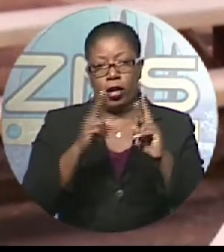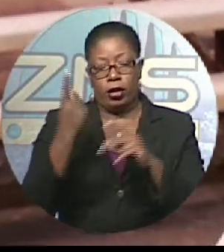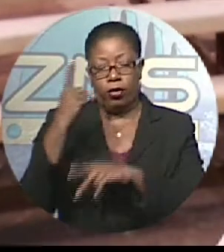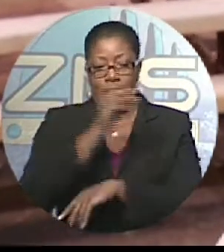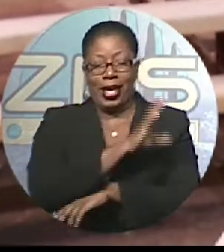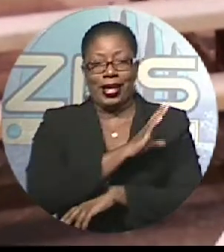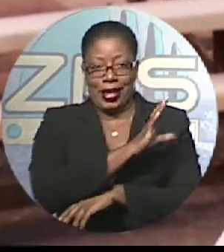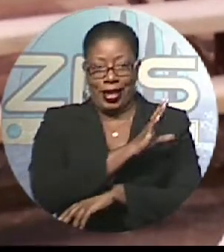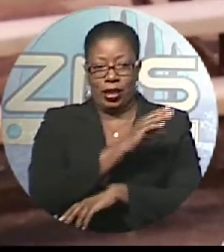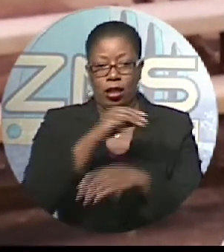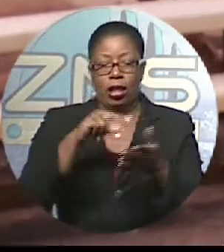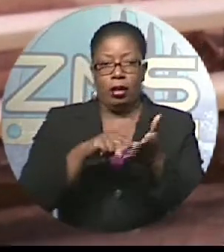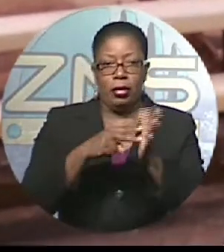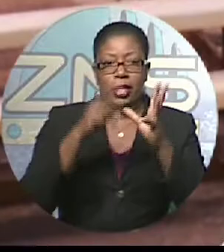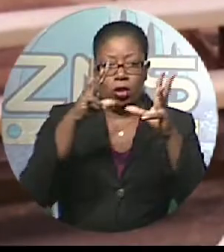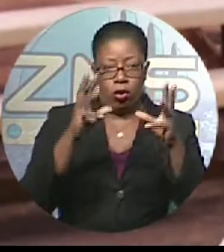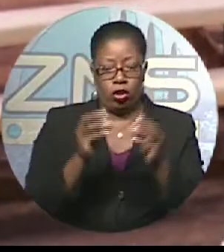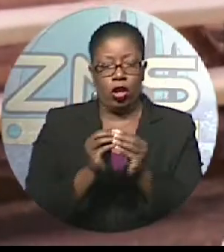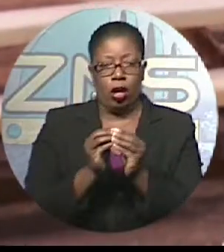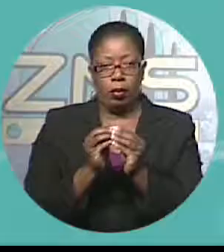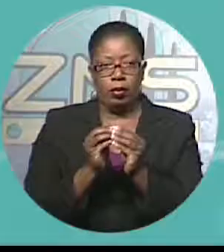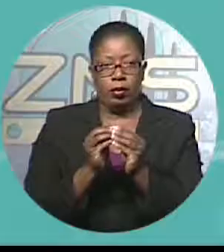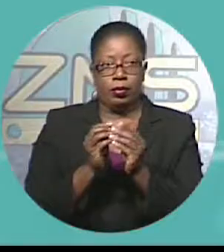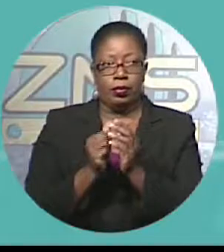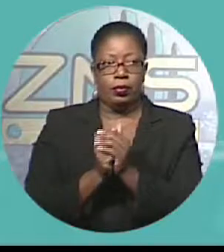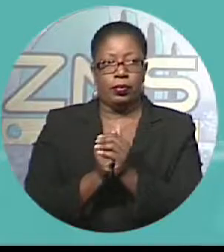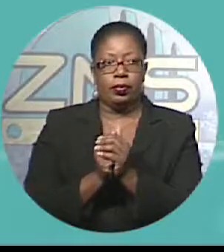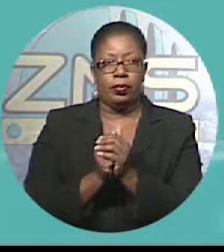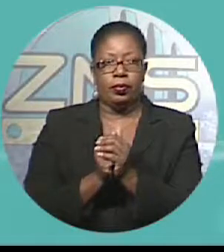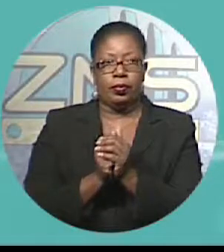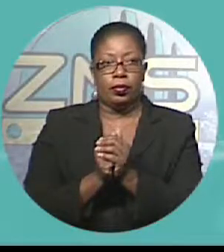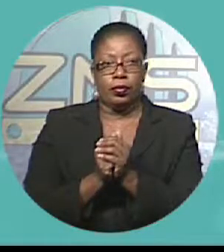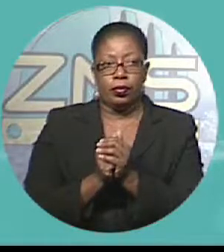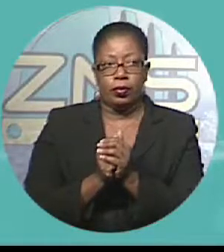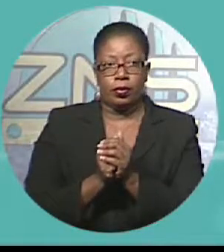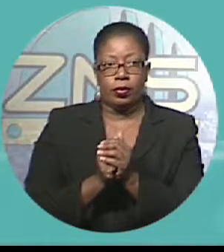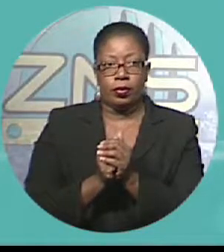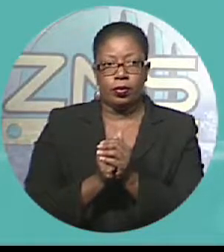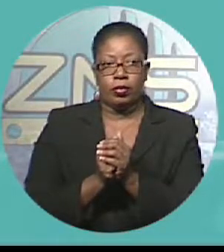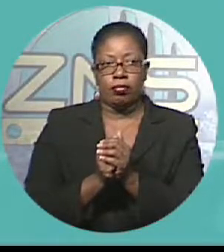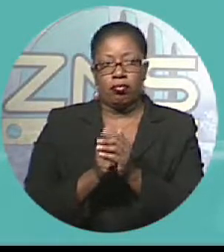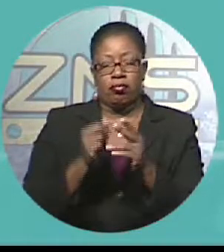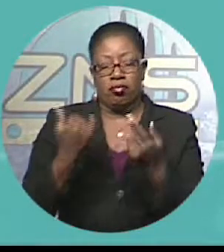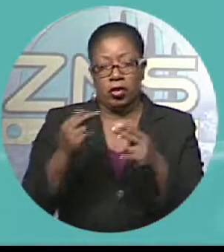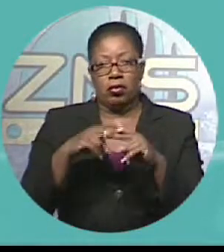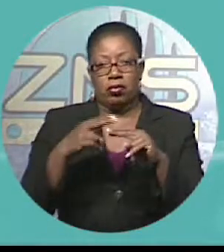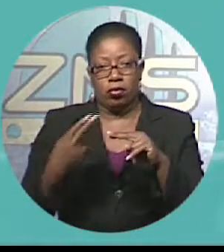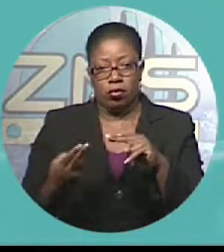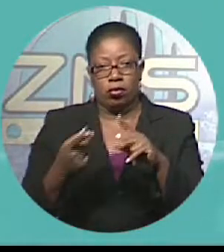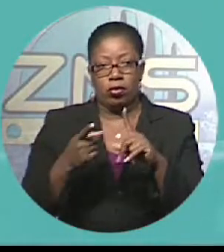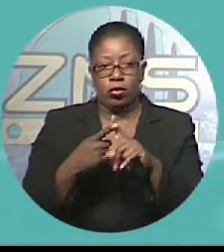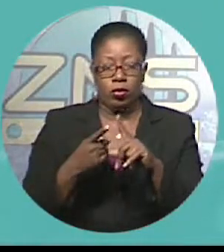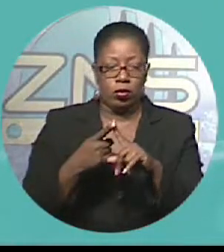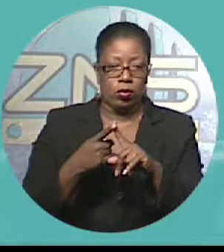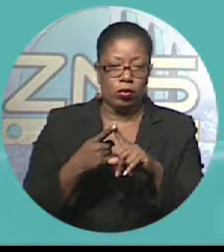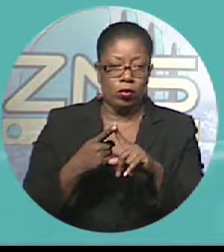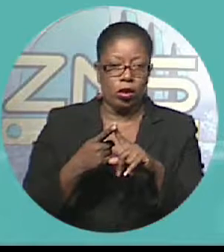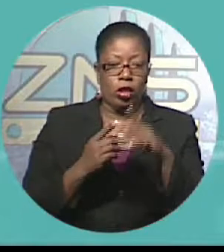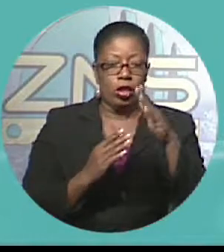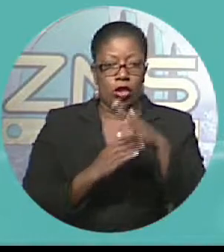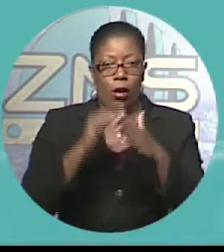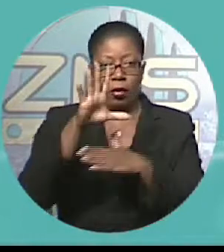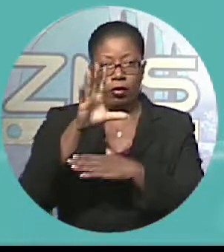of umpires know, and we will go down there and do the one for Eleuthera. From the hoops beat, it's getting down to crunch time in the Bahamas Global Sports Foundation's Top